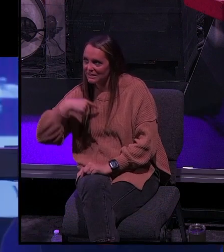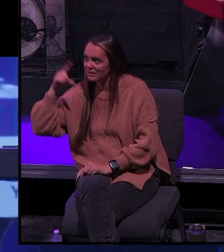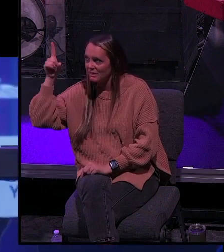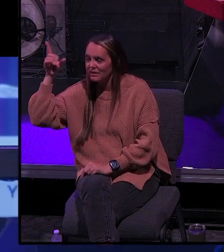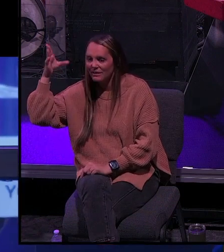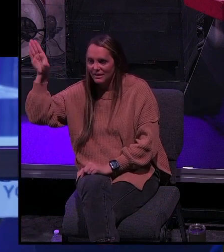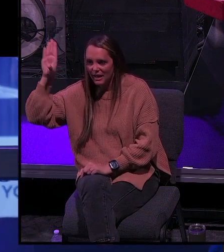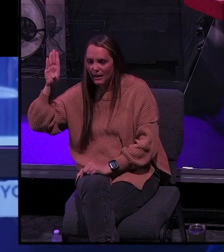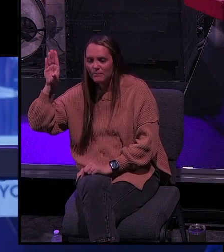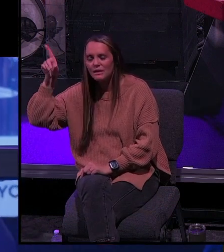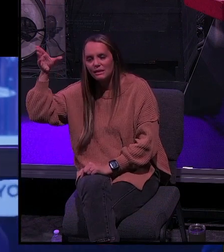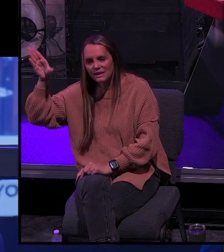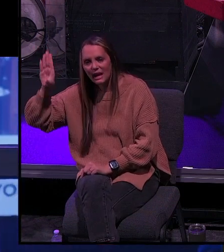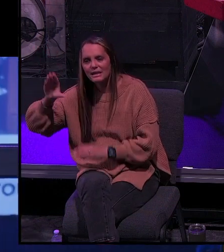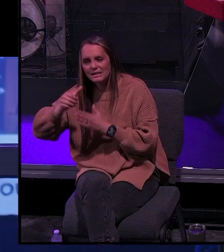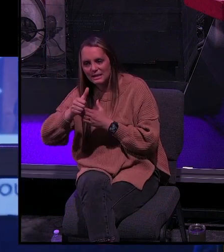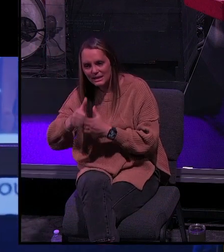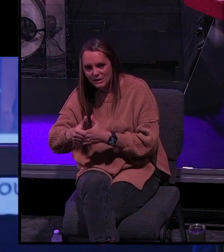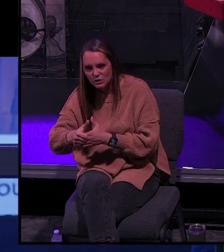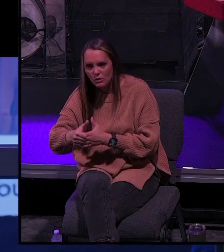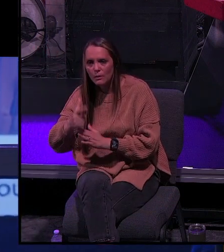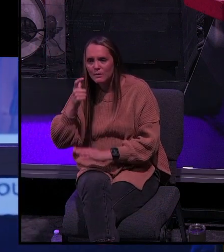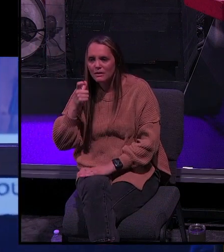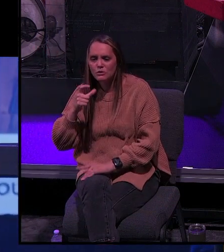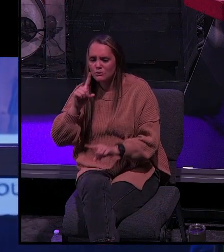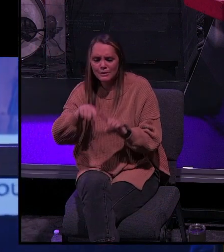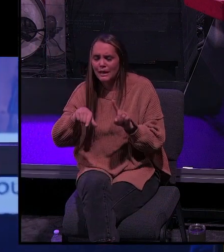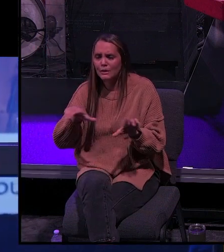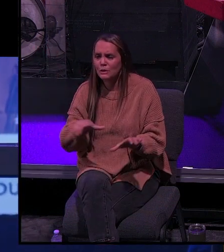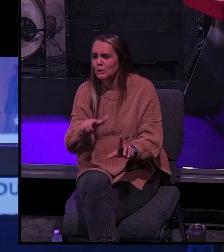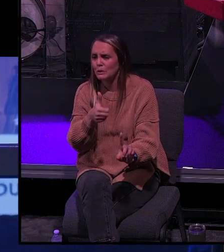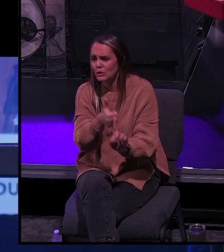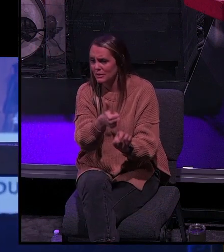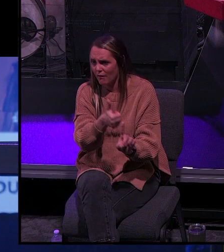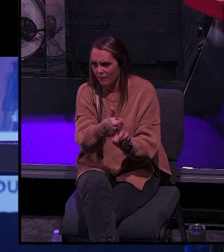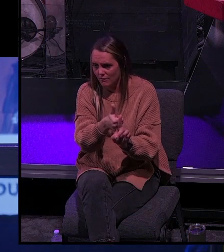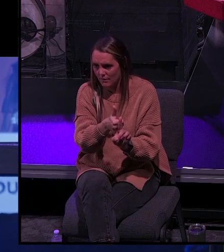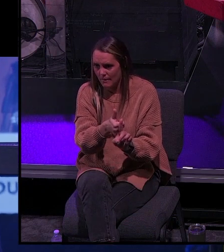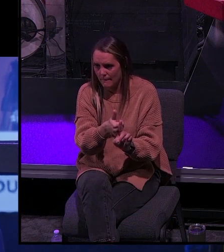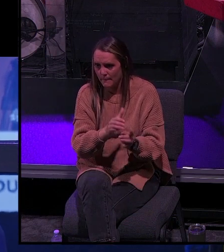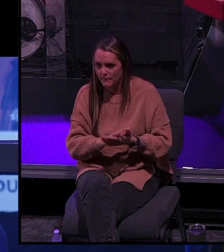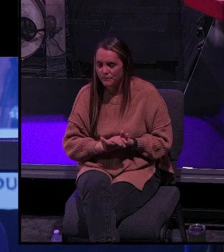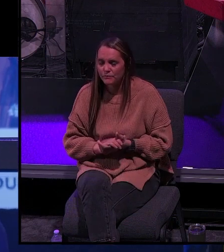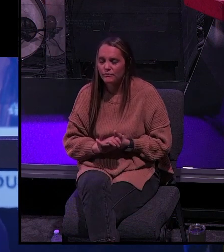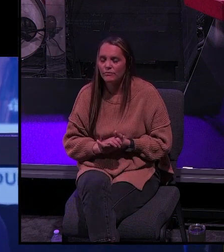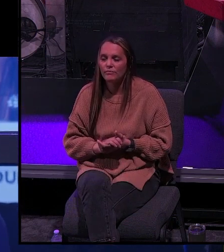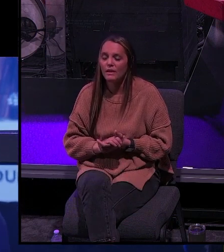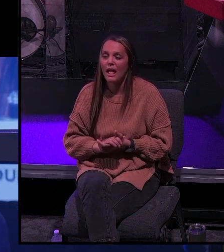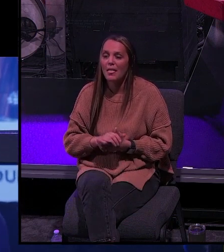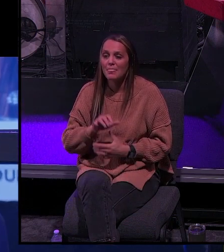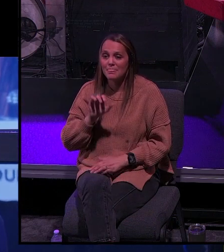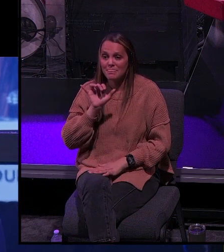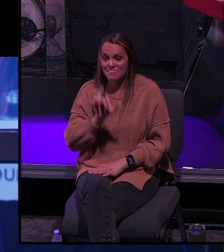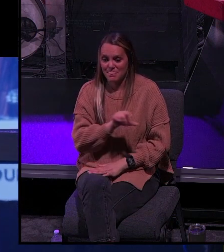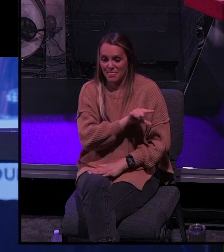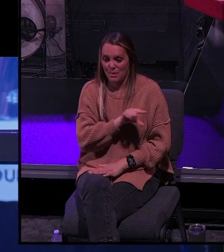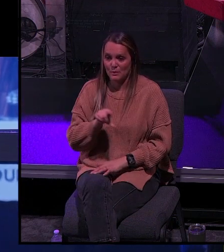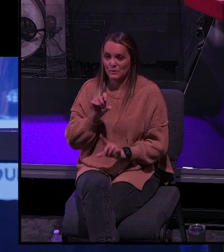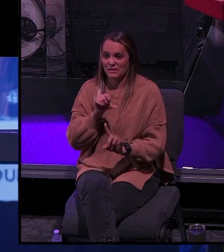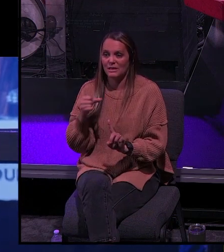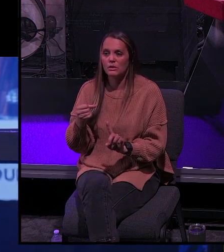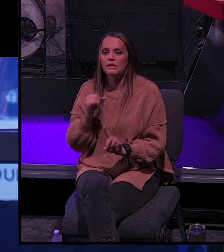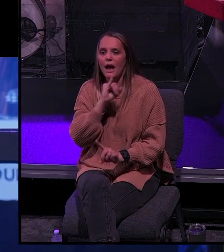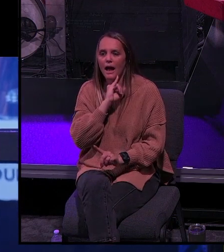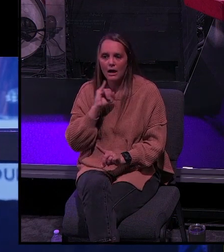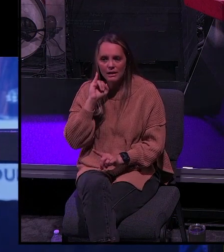you because you don't have what it takes in your own power. This is the way the Israelites operated